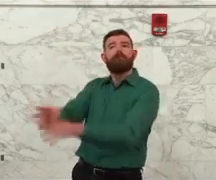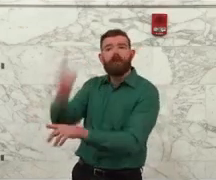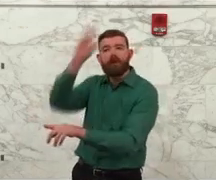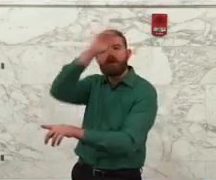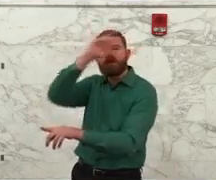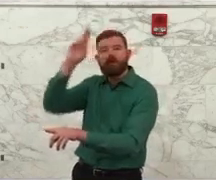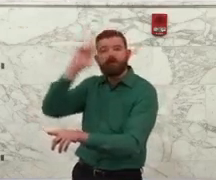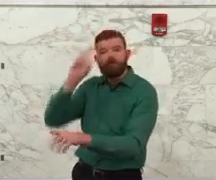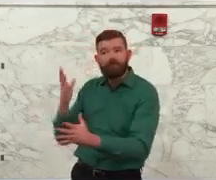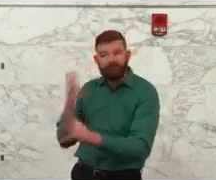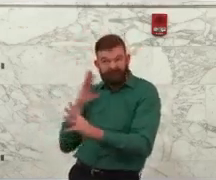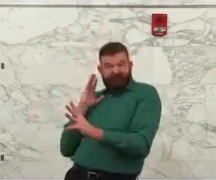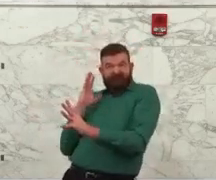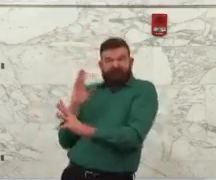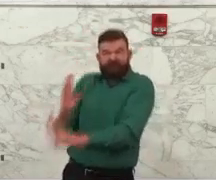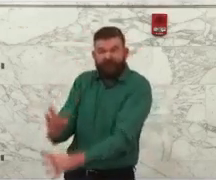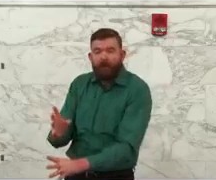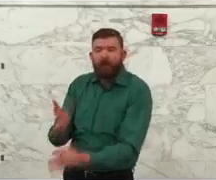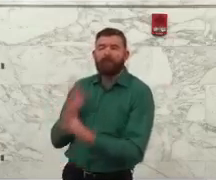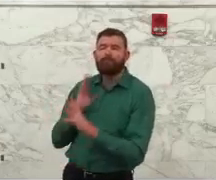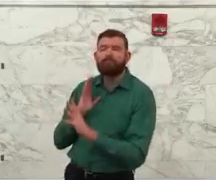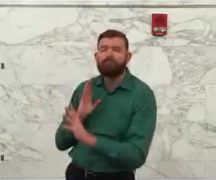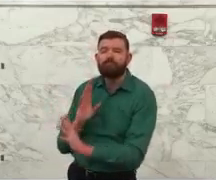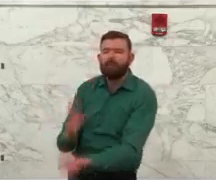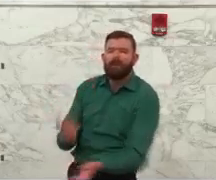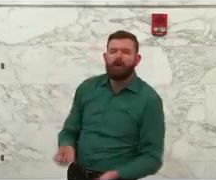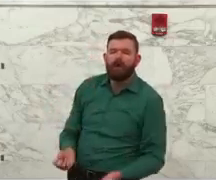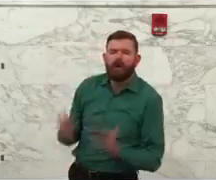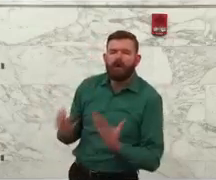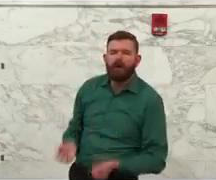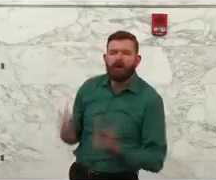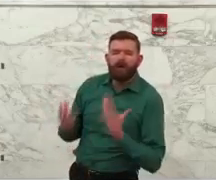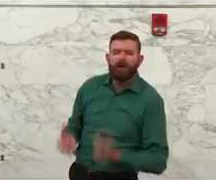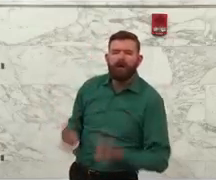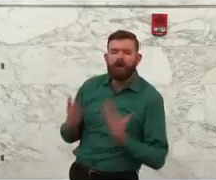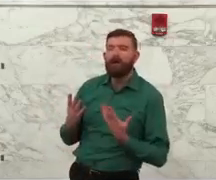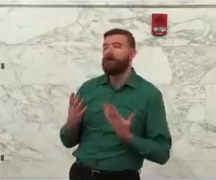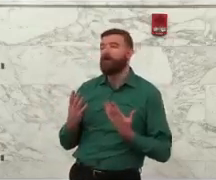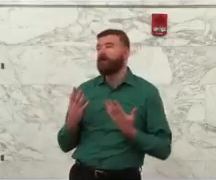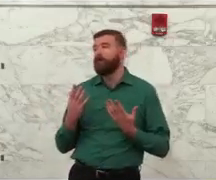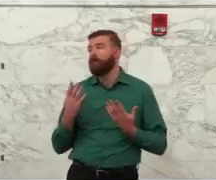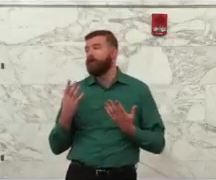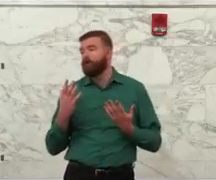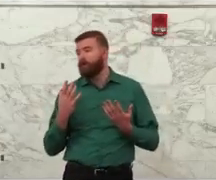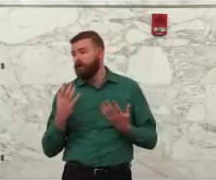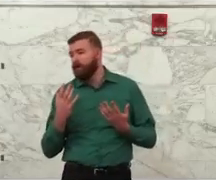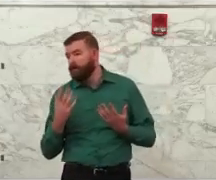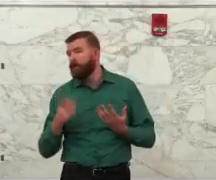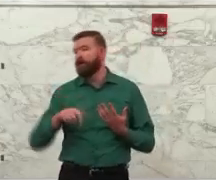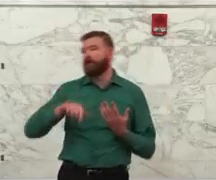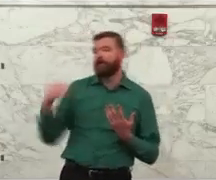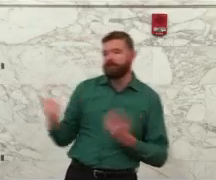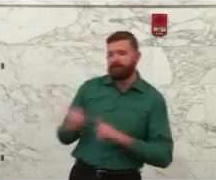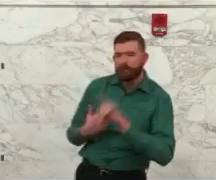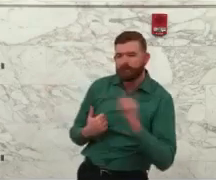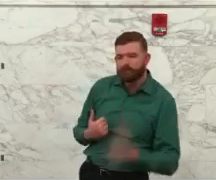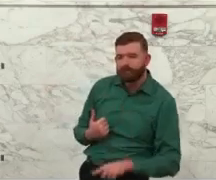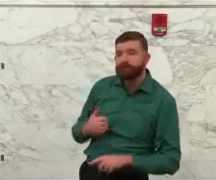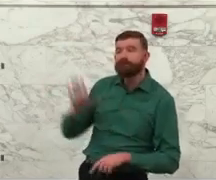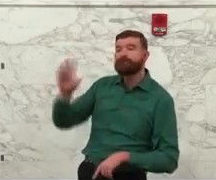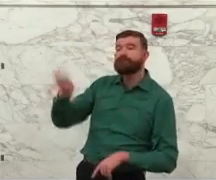now? And also, within the past hour, Valley Hospital put out a public plea for N95s, surgical masks,